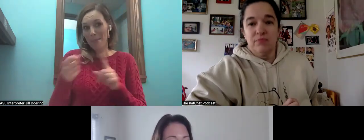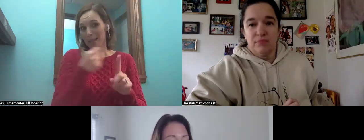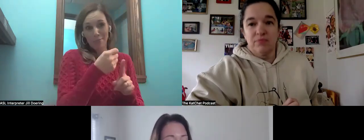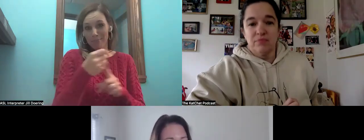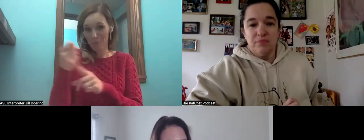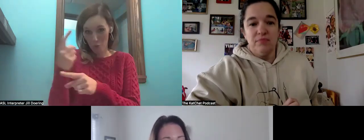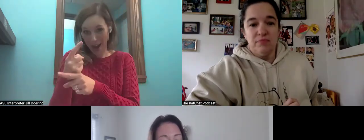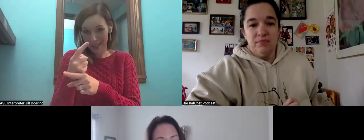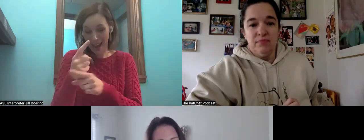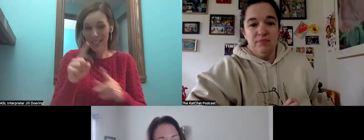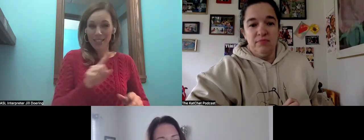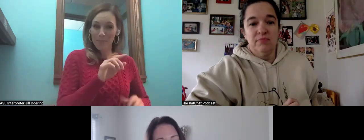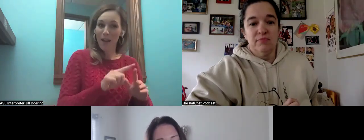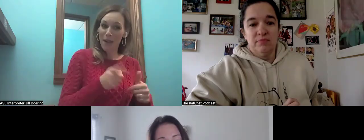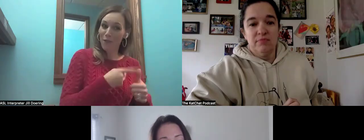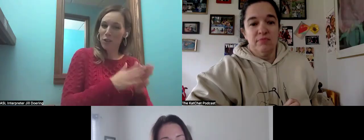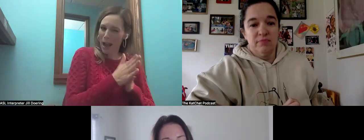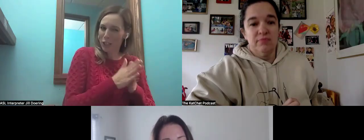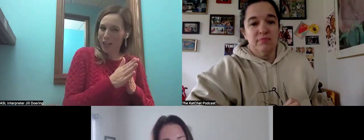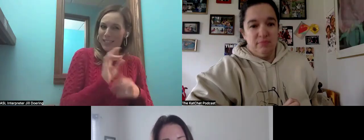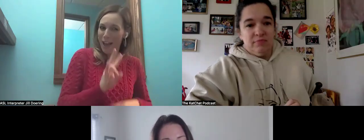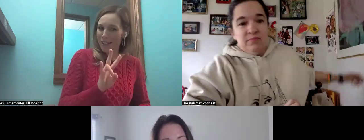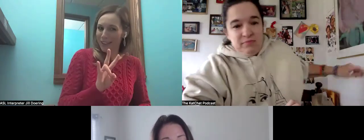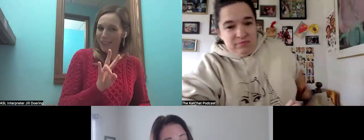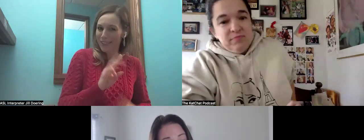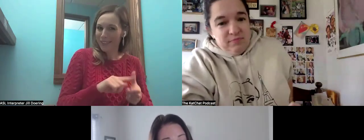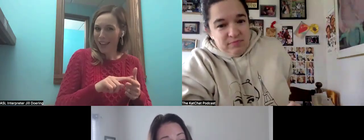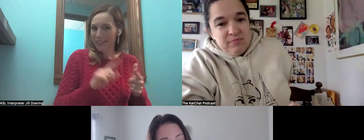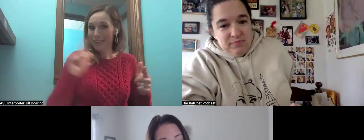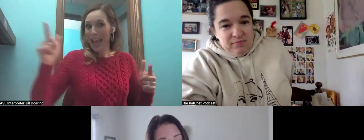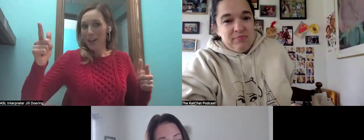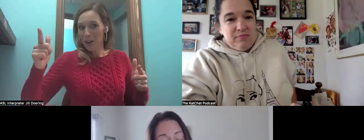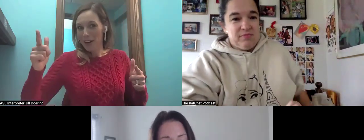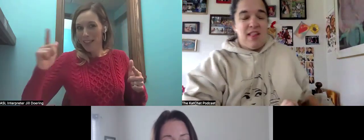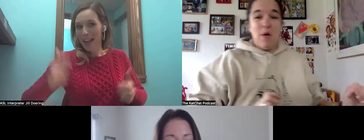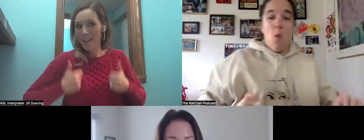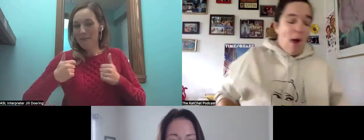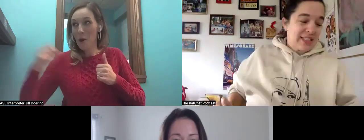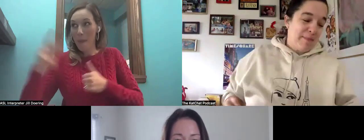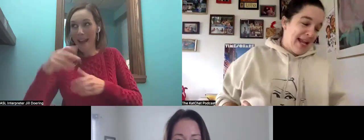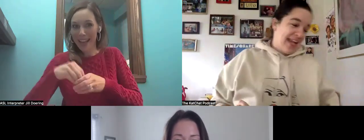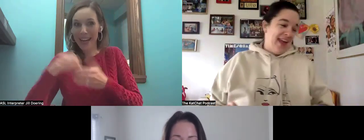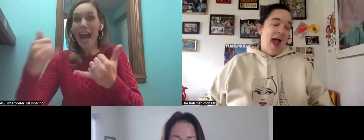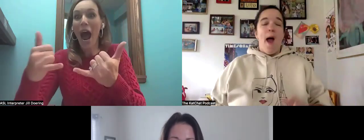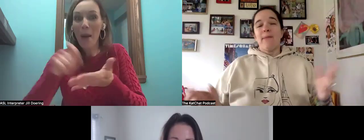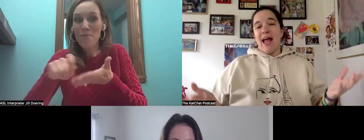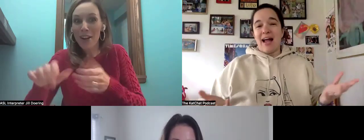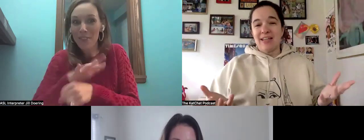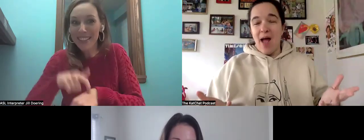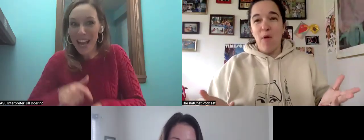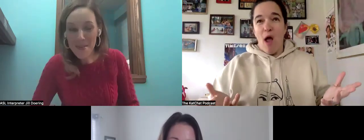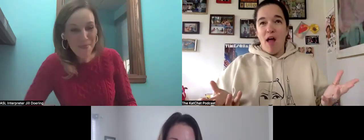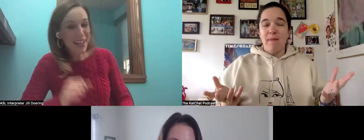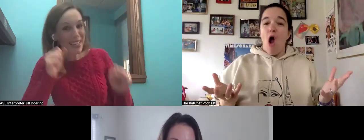is, and then got back into it, and then here we are, and now I'm writing full time. Wow, that's amazing. I mean,